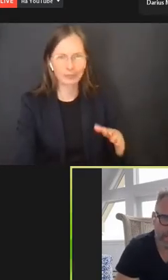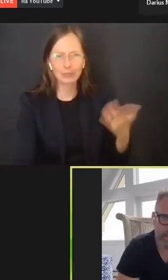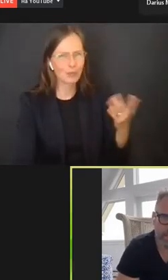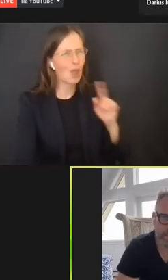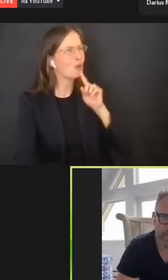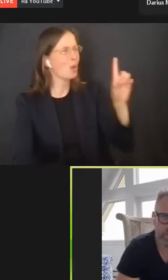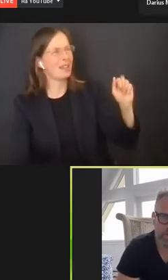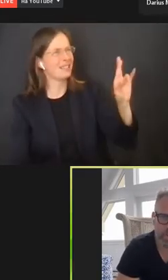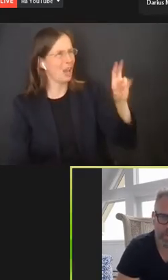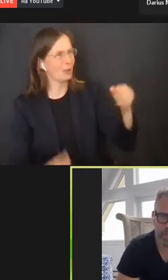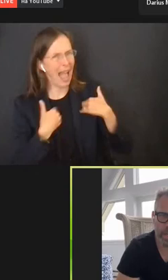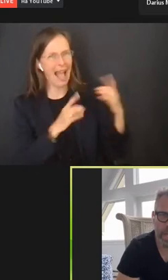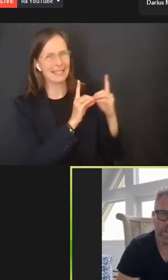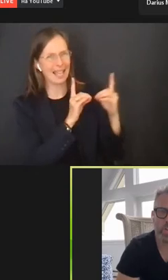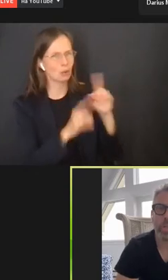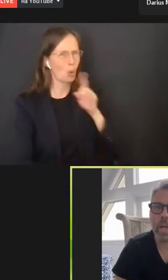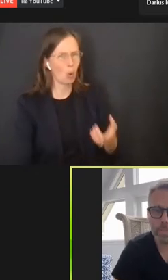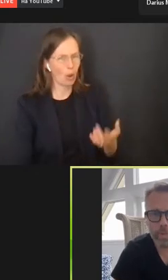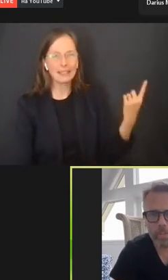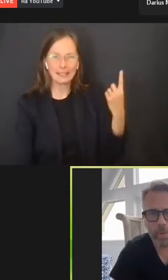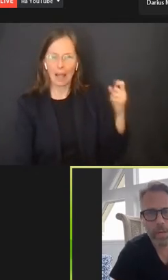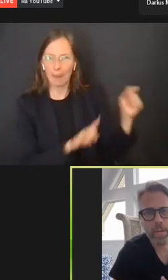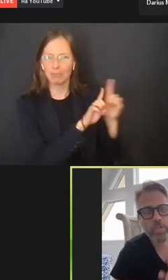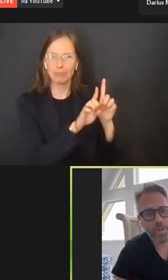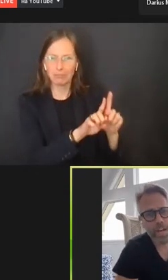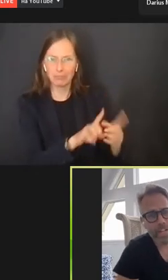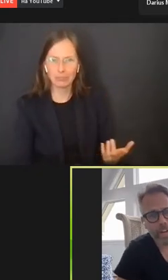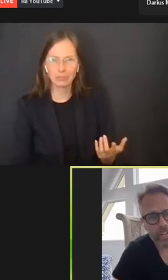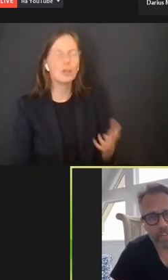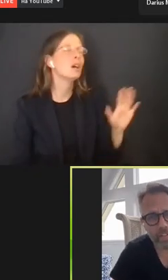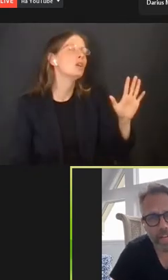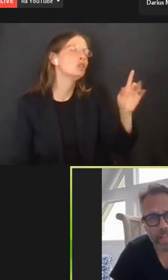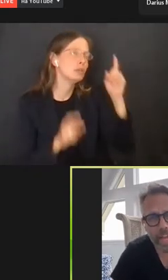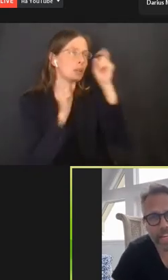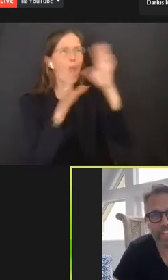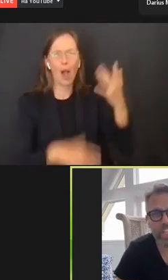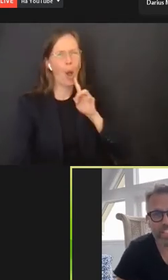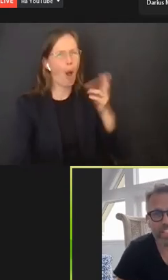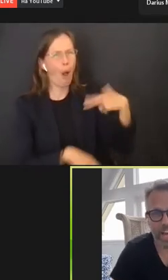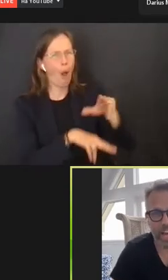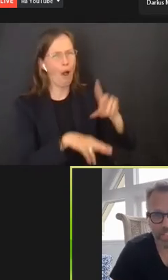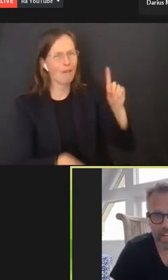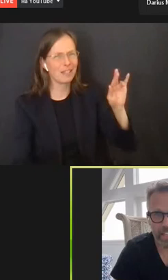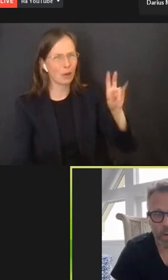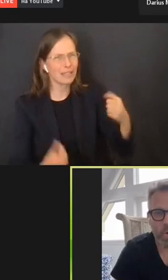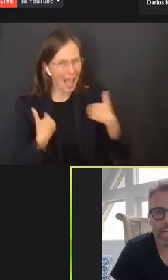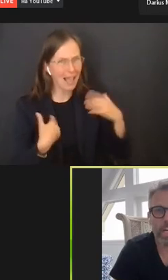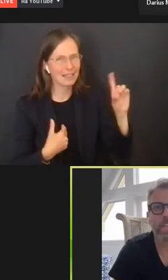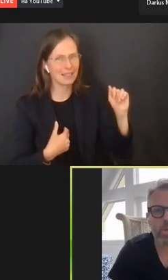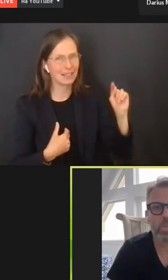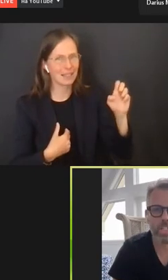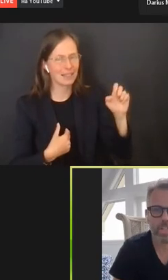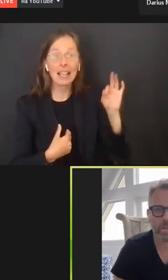date. Like, surely, all right, put it this way. Surely Darius has a date. And if he doesn't have a date, wouldn't